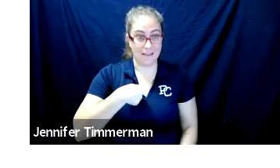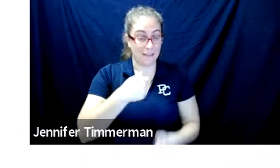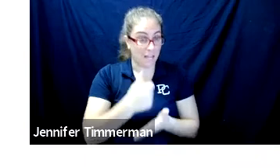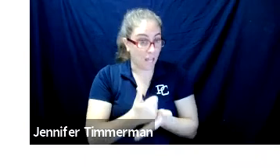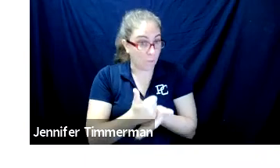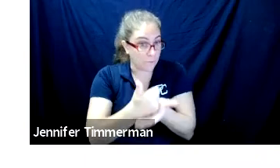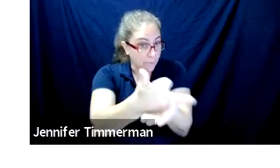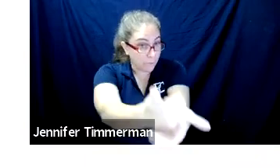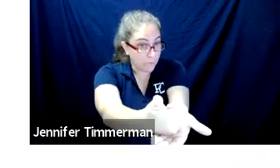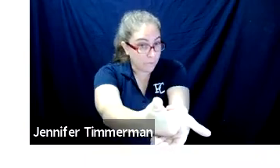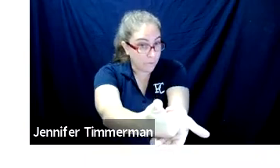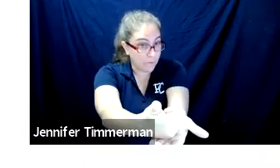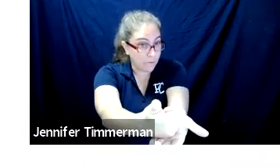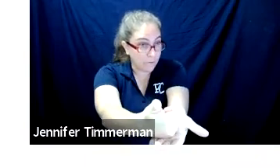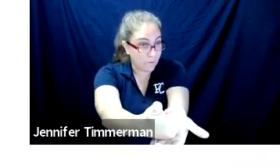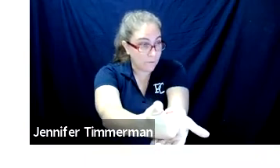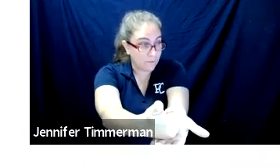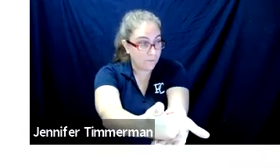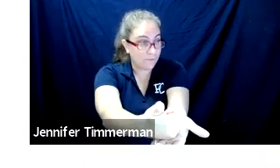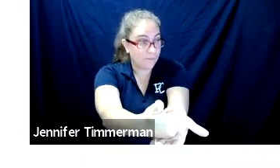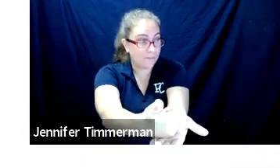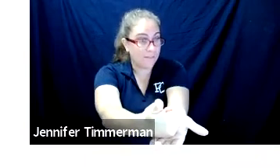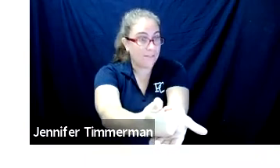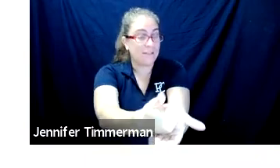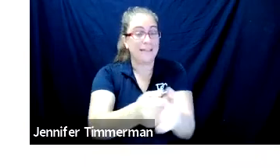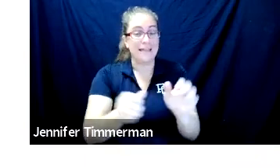I help you?